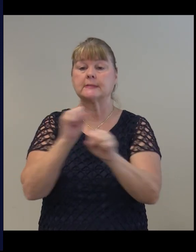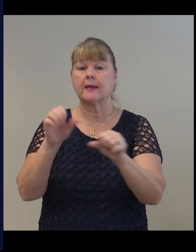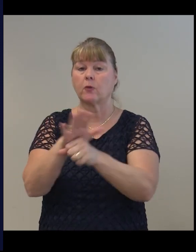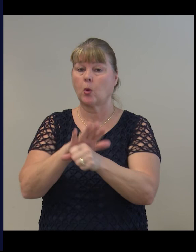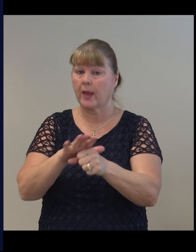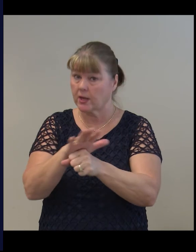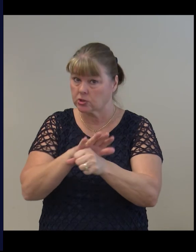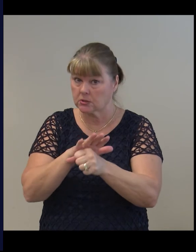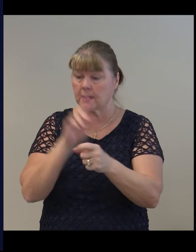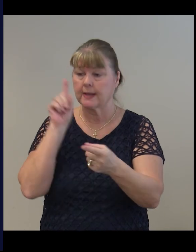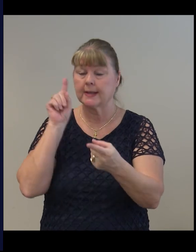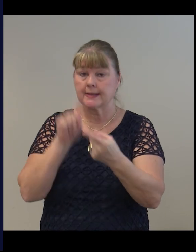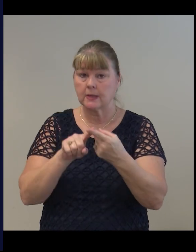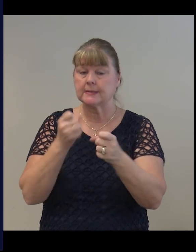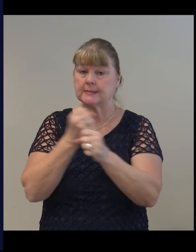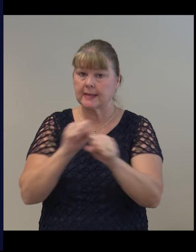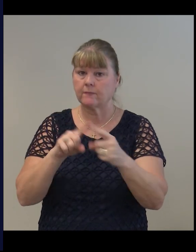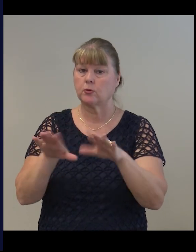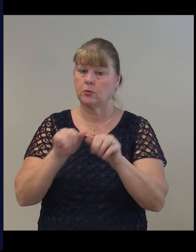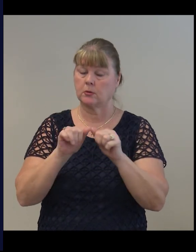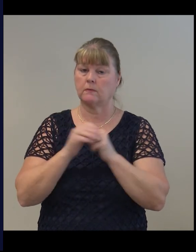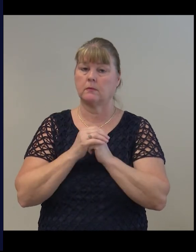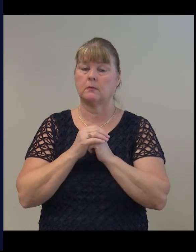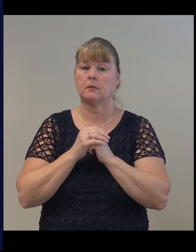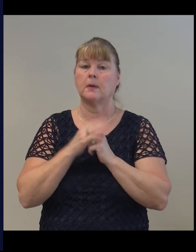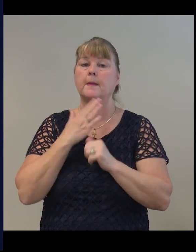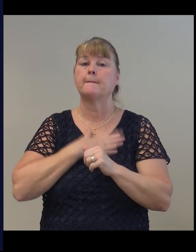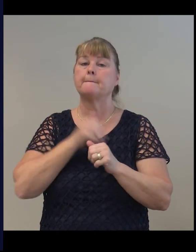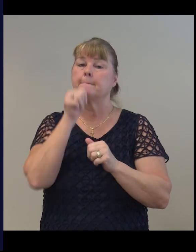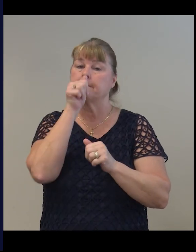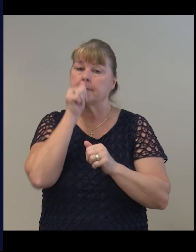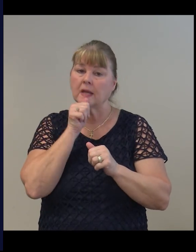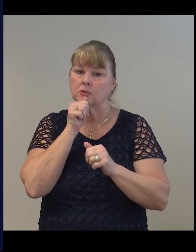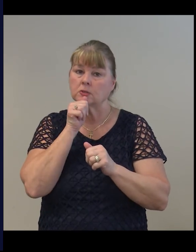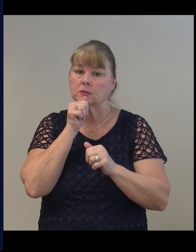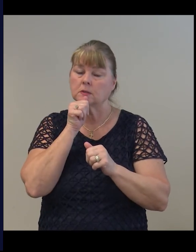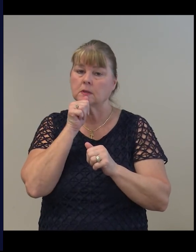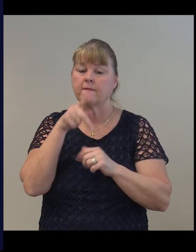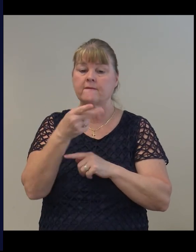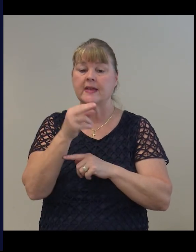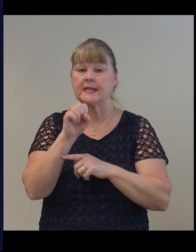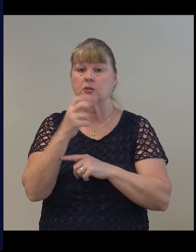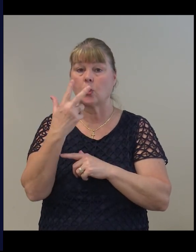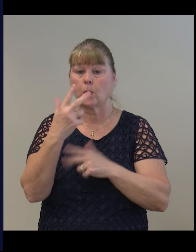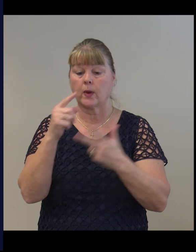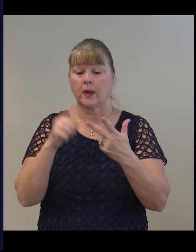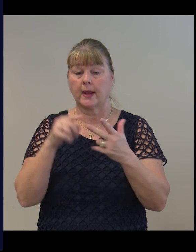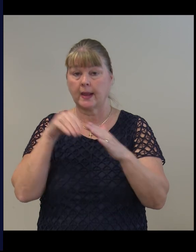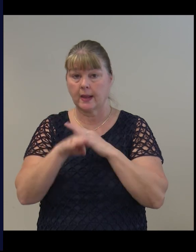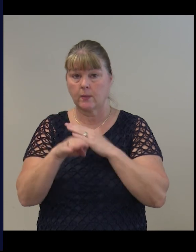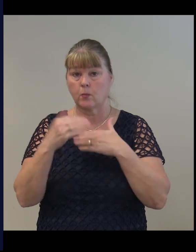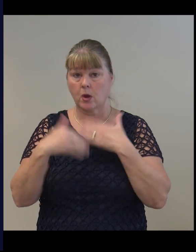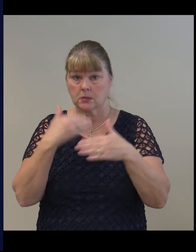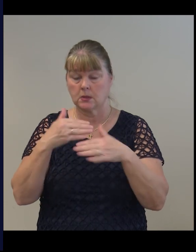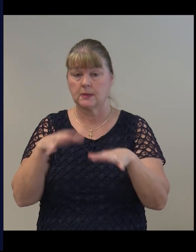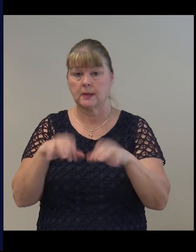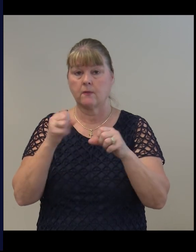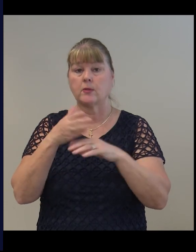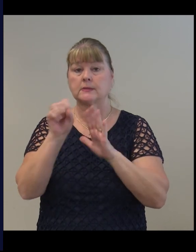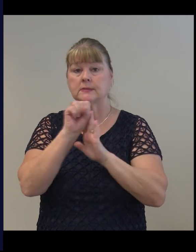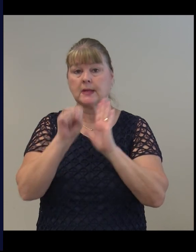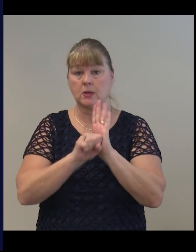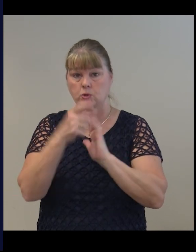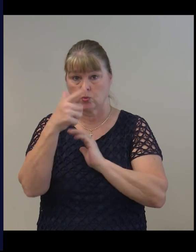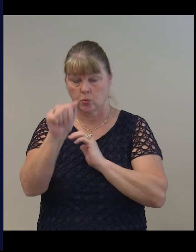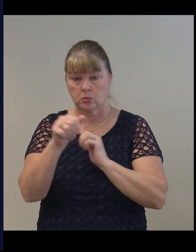your safe location until it's safe to do so. Be patient. There is that phased reentry process. It's taken over